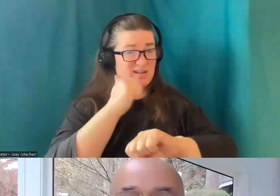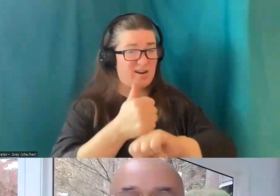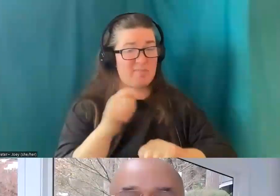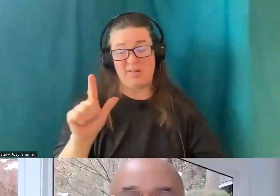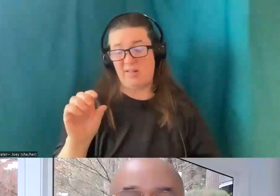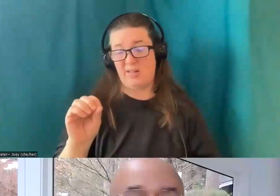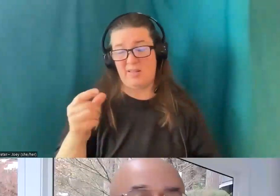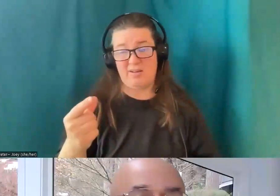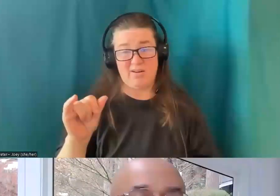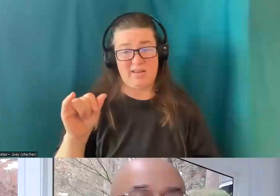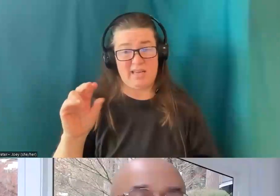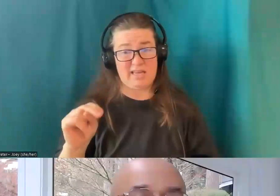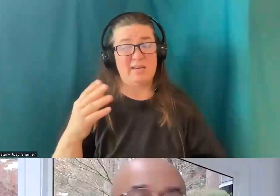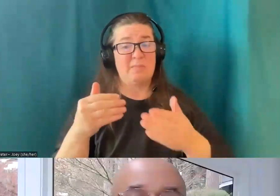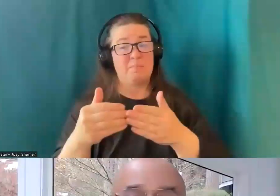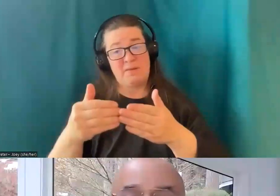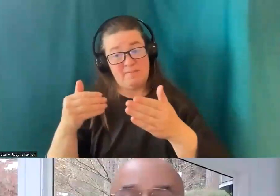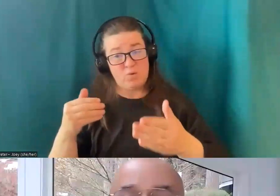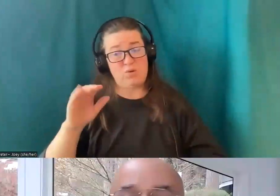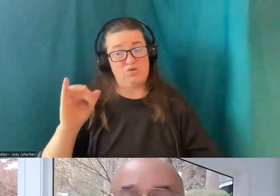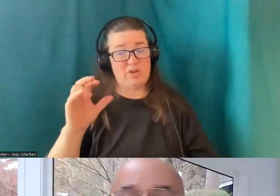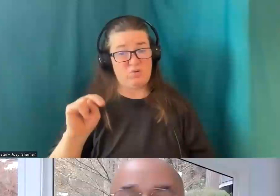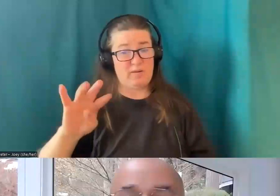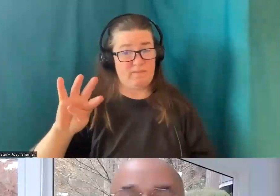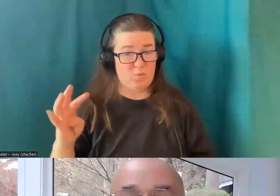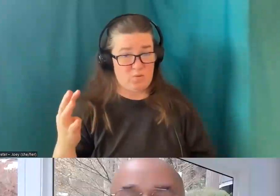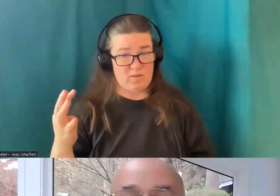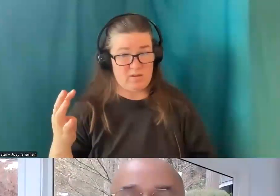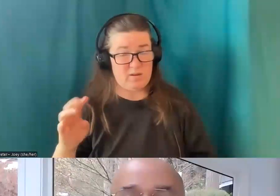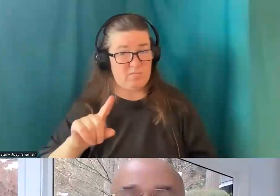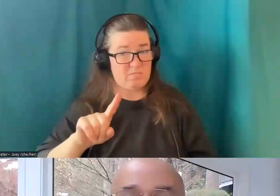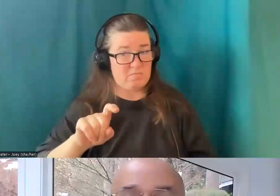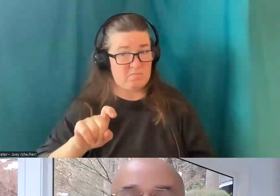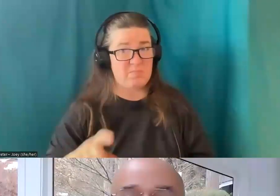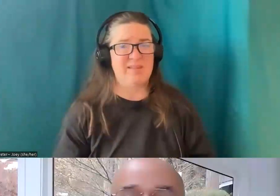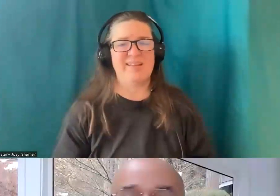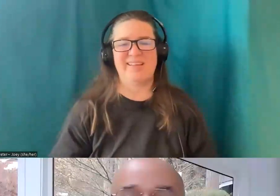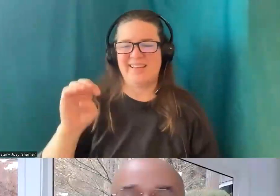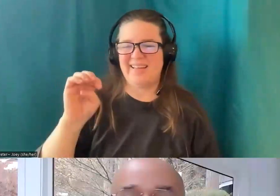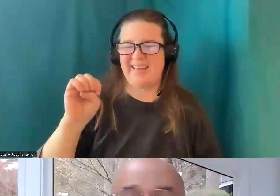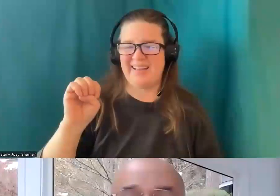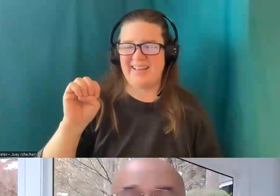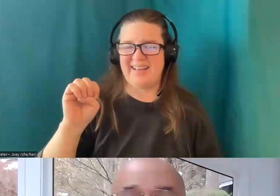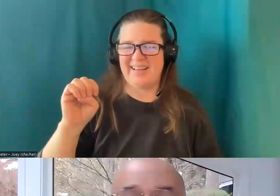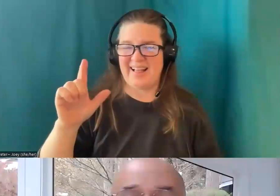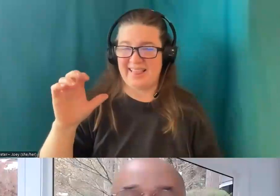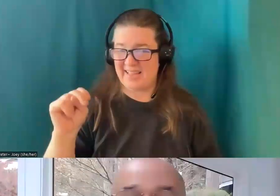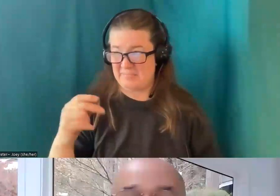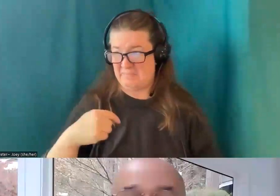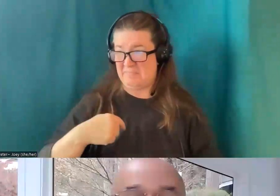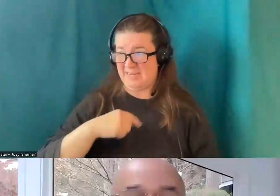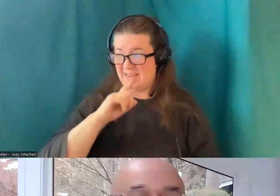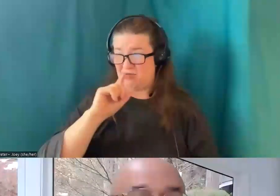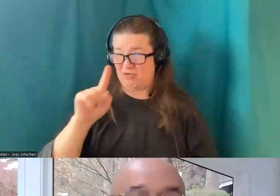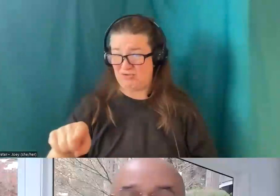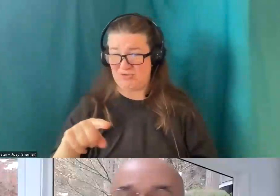and just log in and begin their application. So is that a question for me? I'm looking to you. I'm fairly certain that